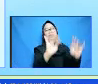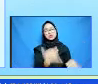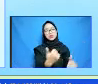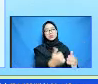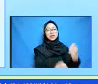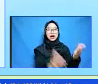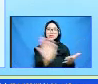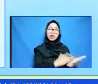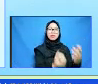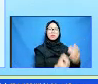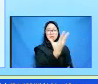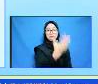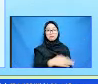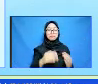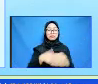low income,